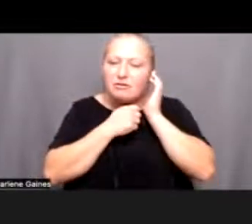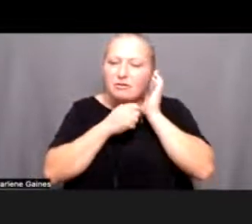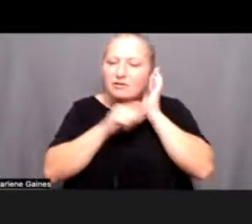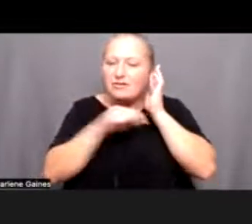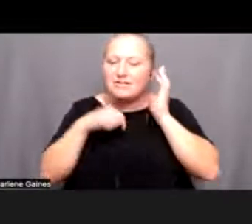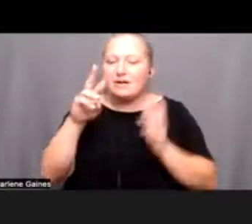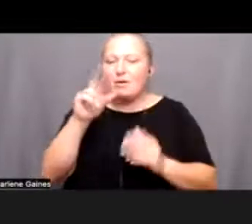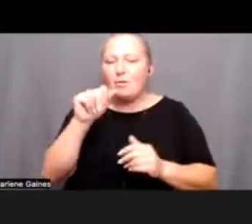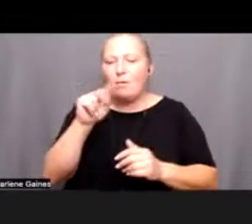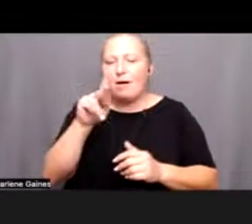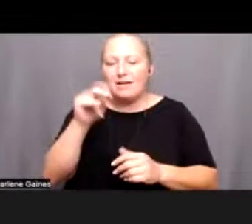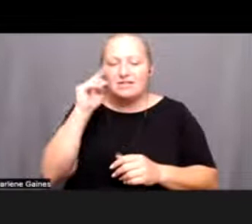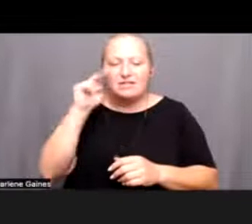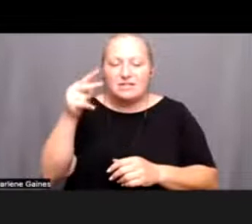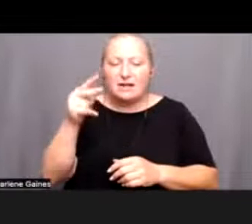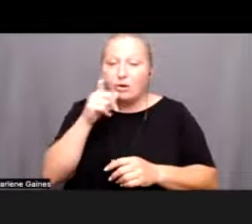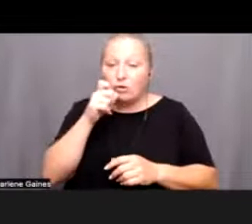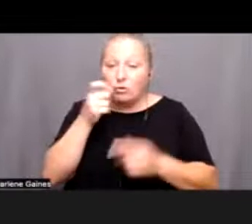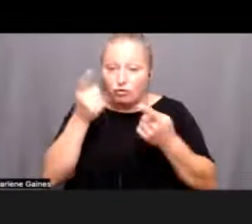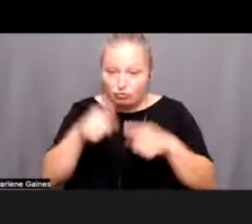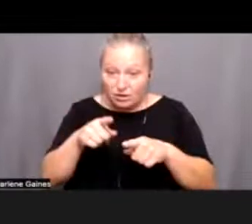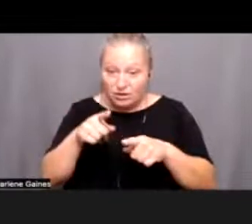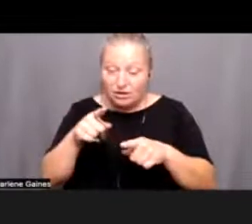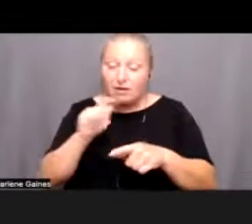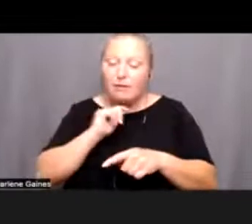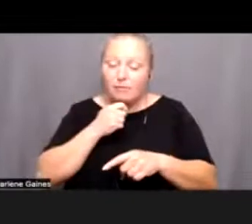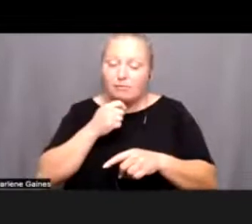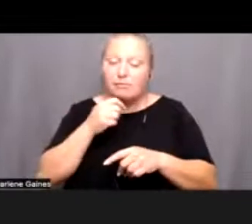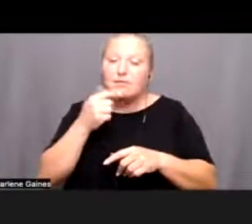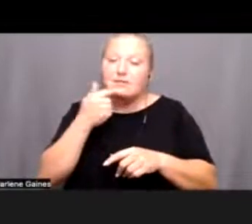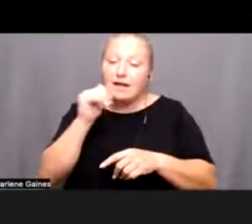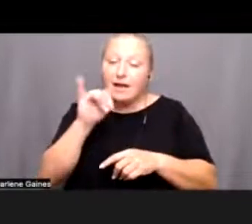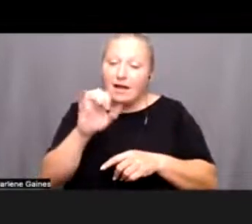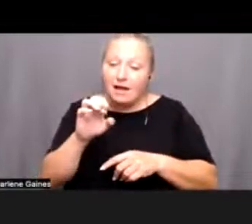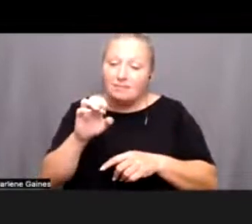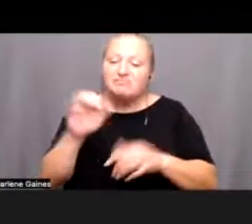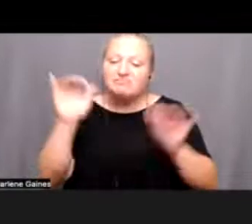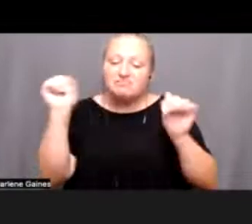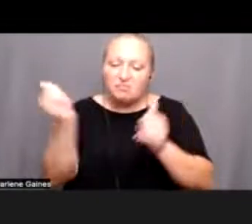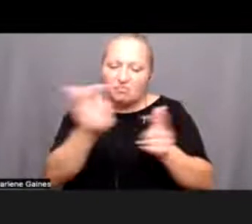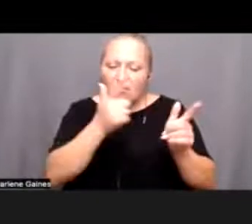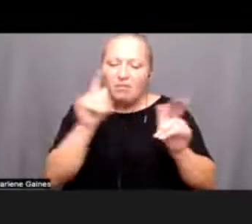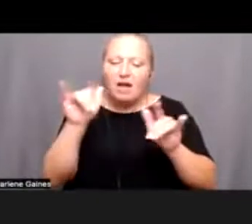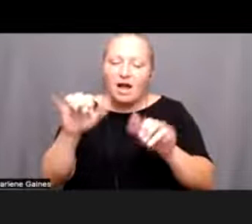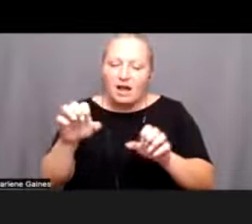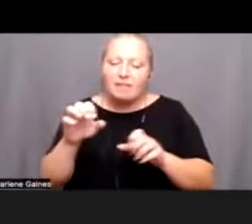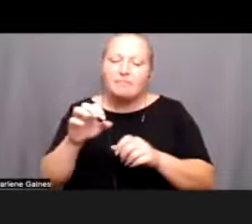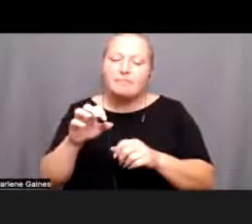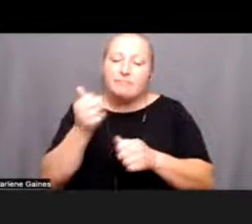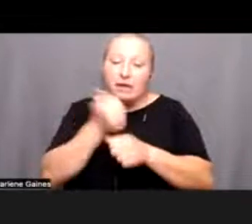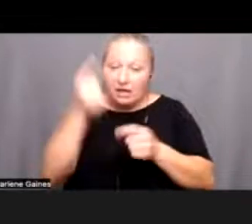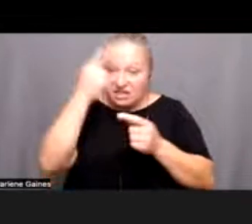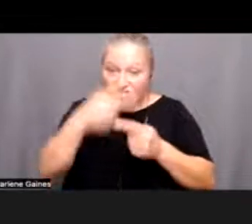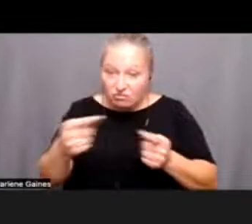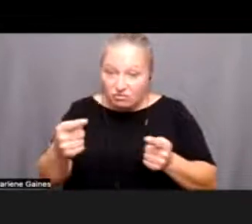Trustee Watkins for the second. All in favor, please unmute and say aye. Aye. Aye. Aye. Any